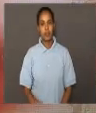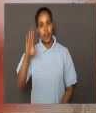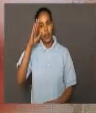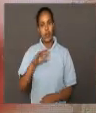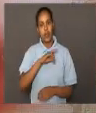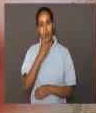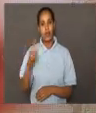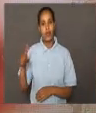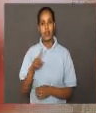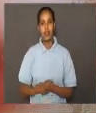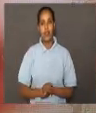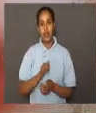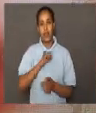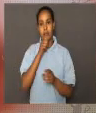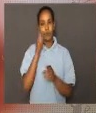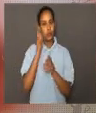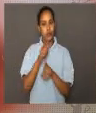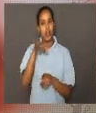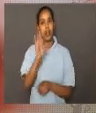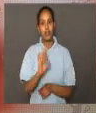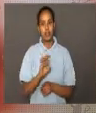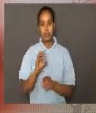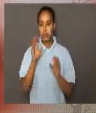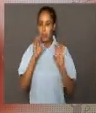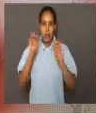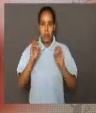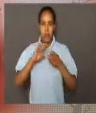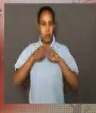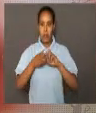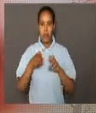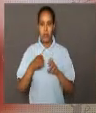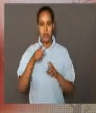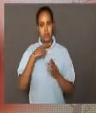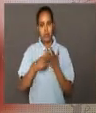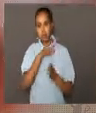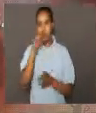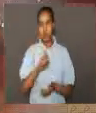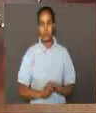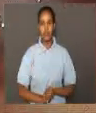Hello, everyone. I'm sure you had no trouble answering these questions.